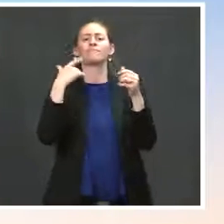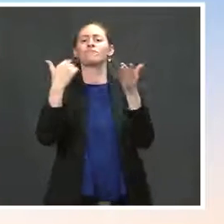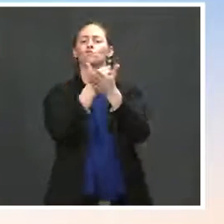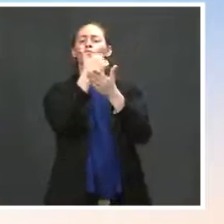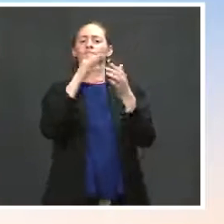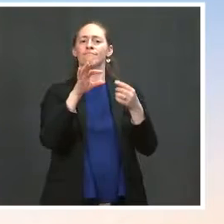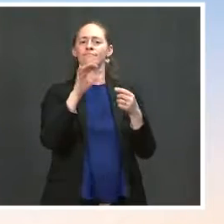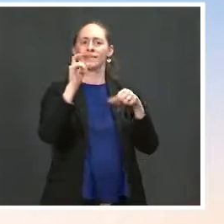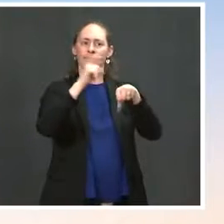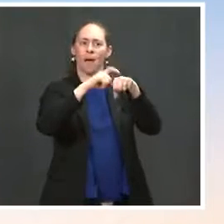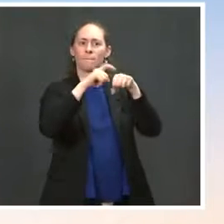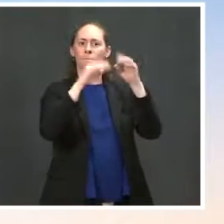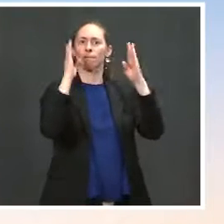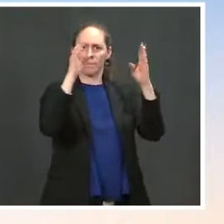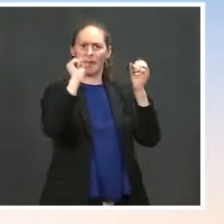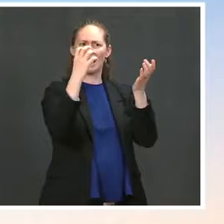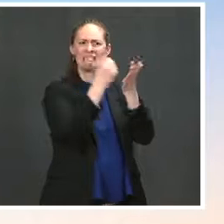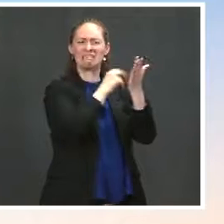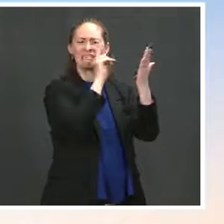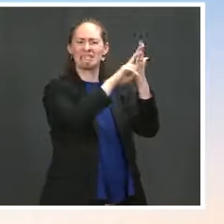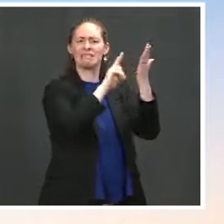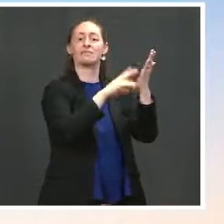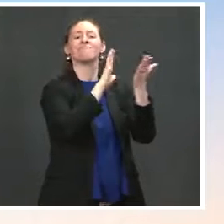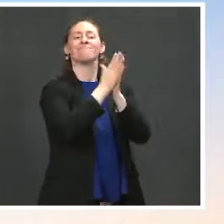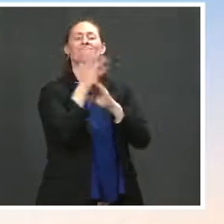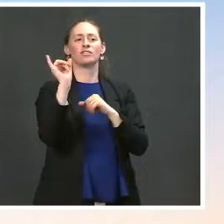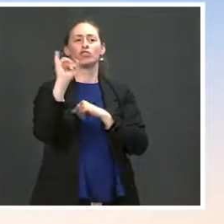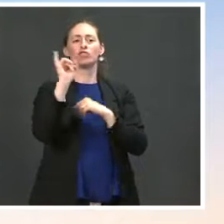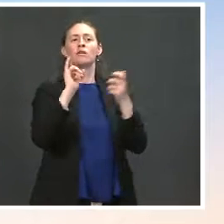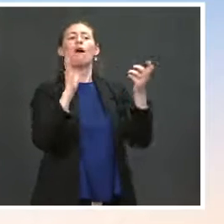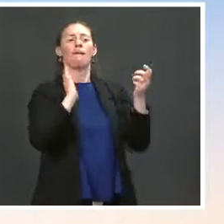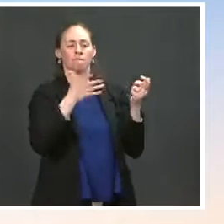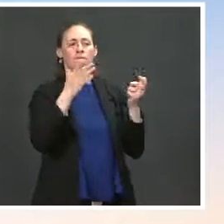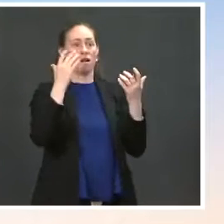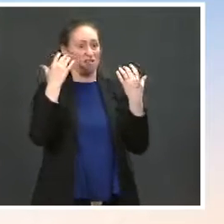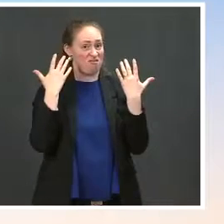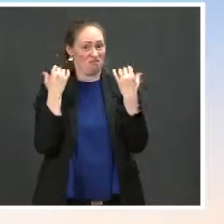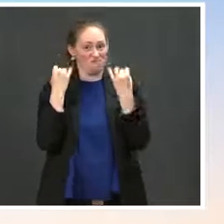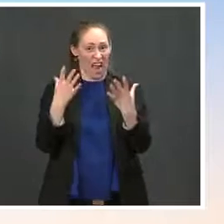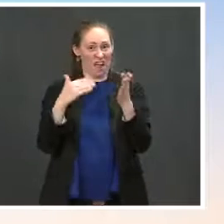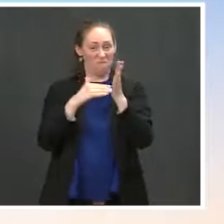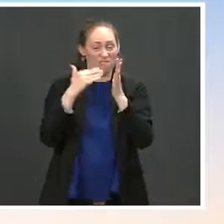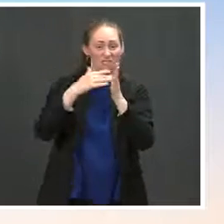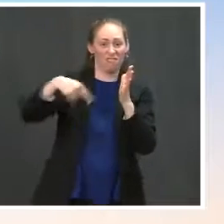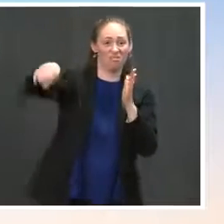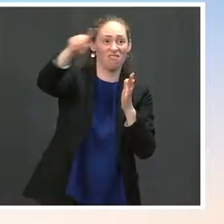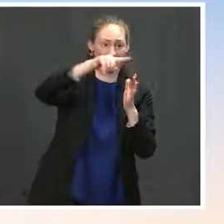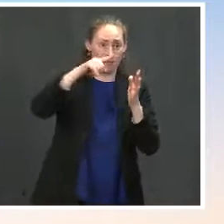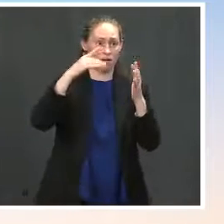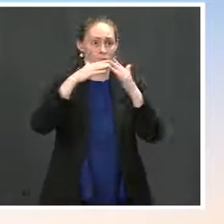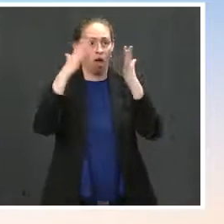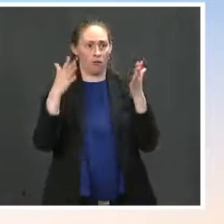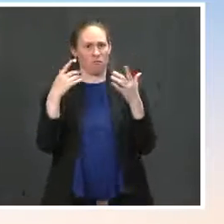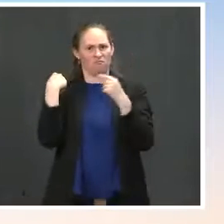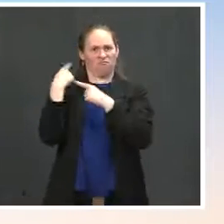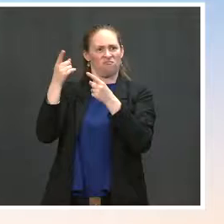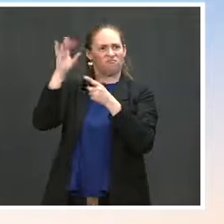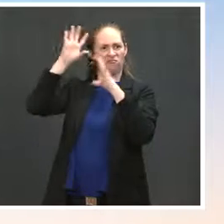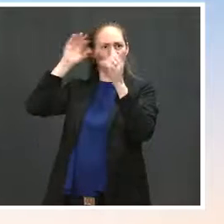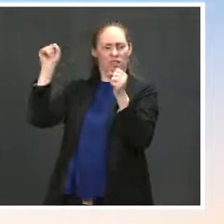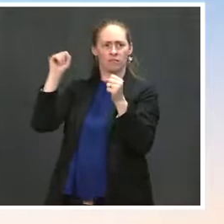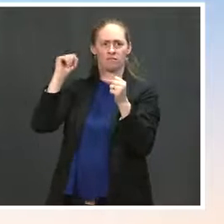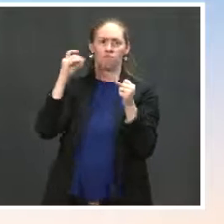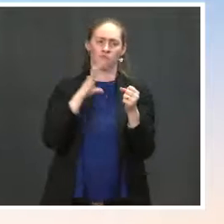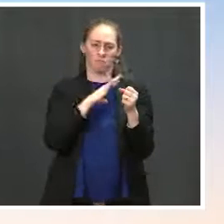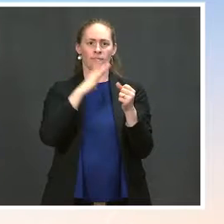than 500,000 Americans have signed up for coverage since the president was inaugurated. It's why he put into the American Rescue Plan subsidies to make it